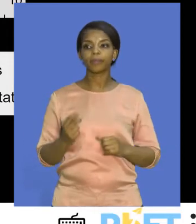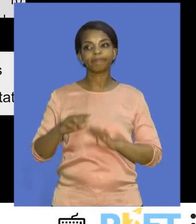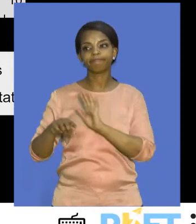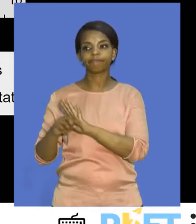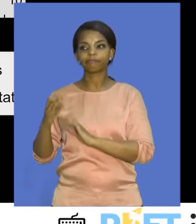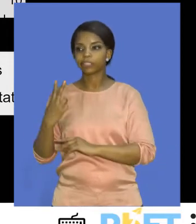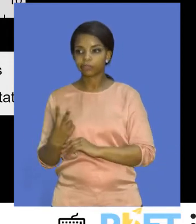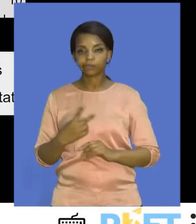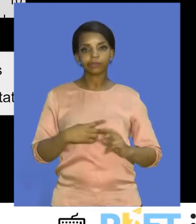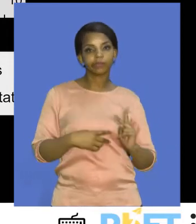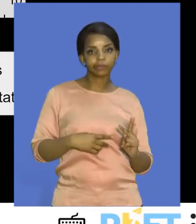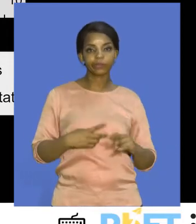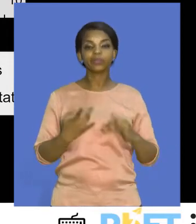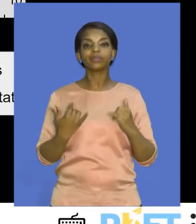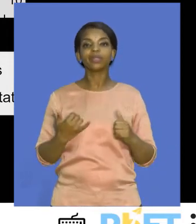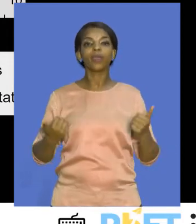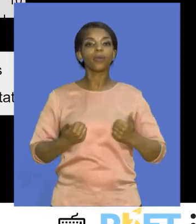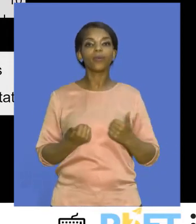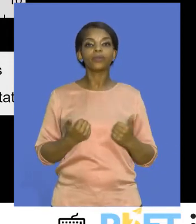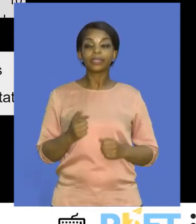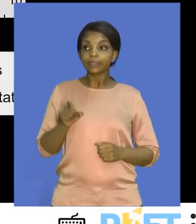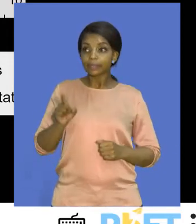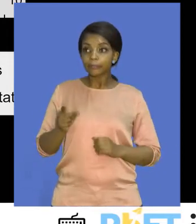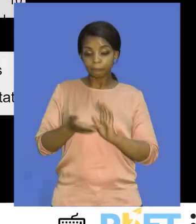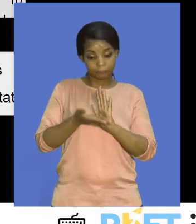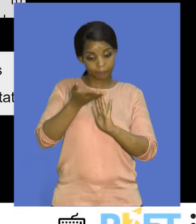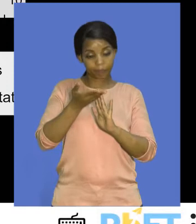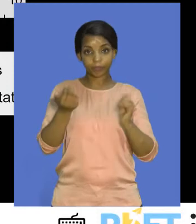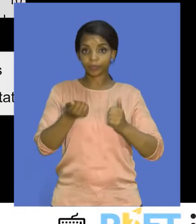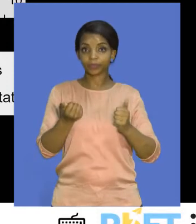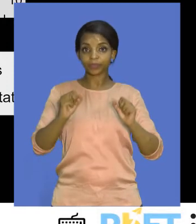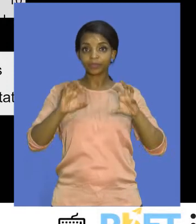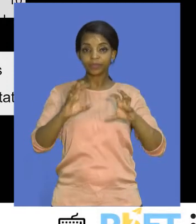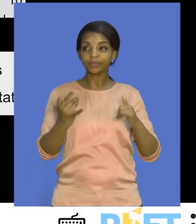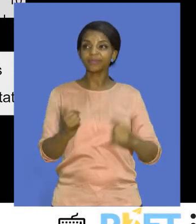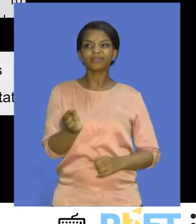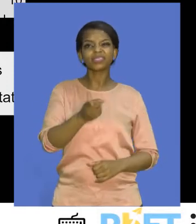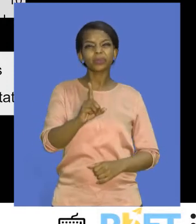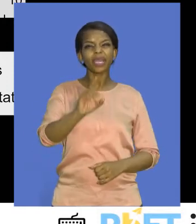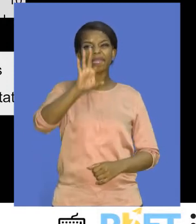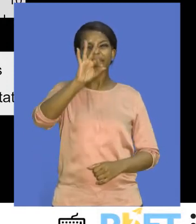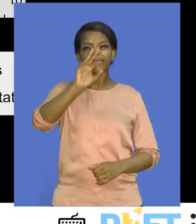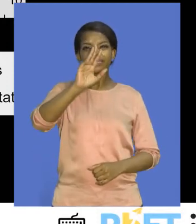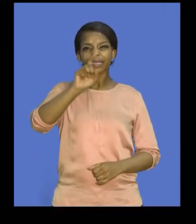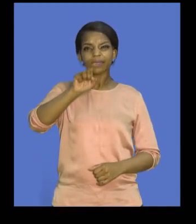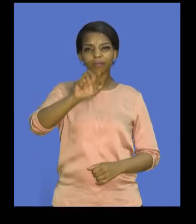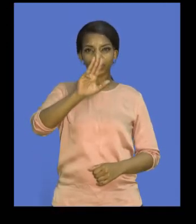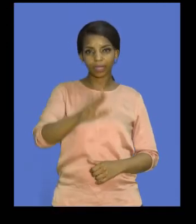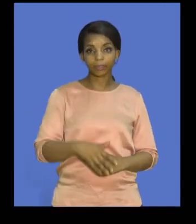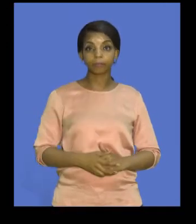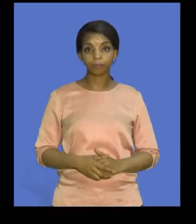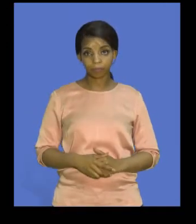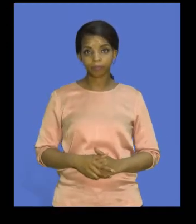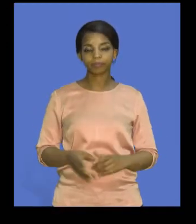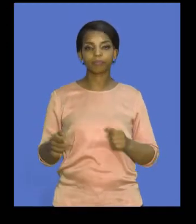also, increased by the same proportion, which is now is going to be 39,9. So if we go back to our table, we'll